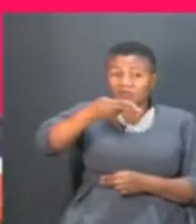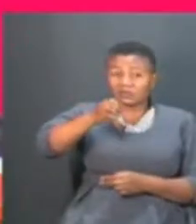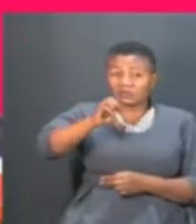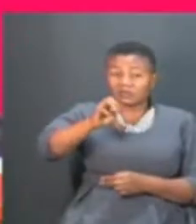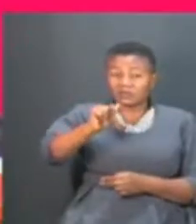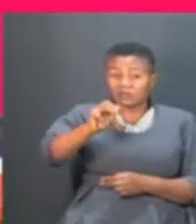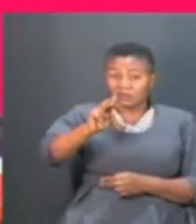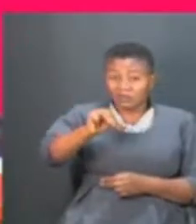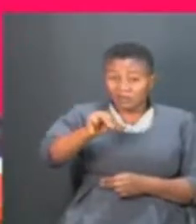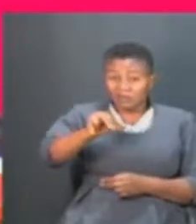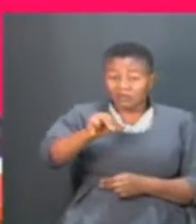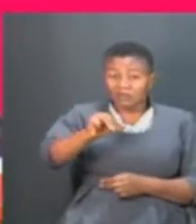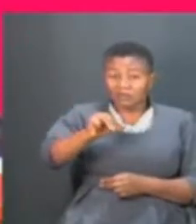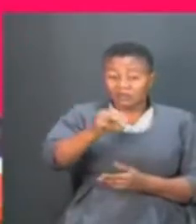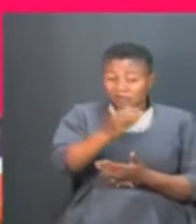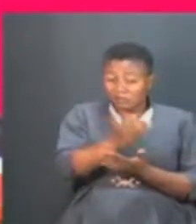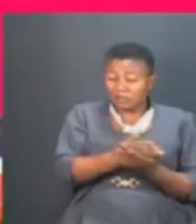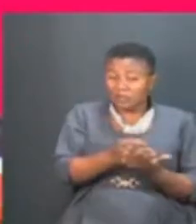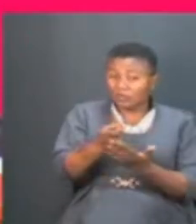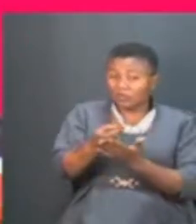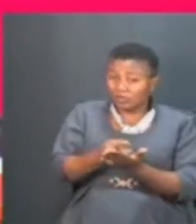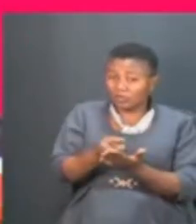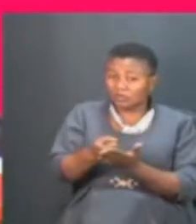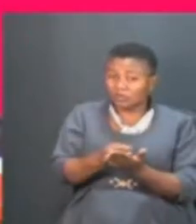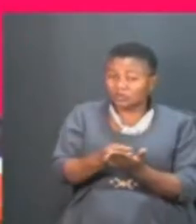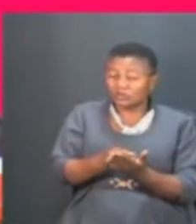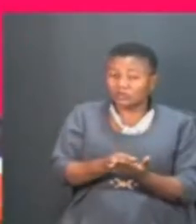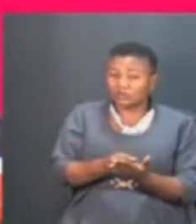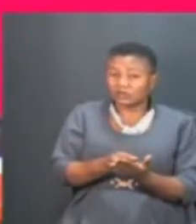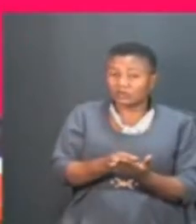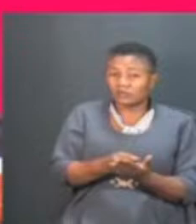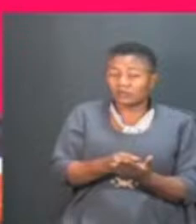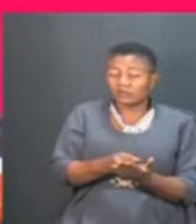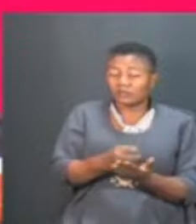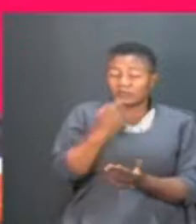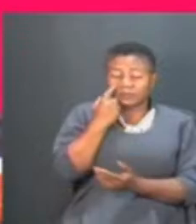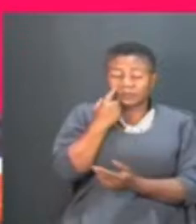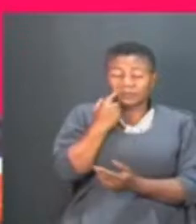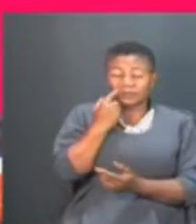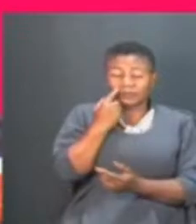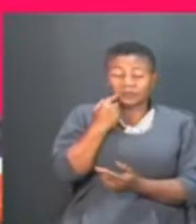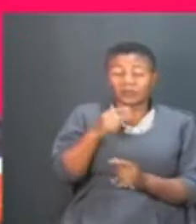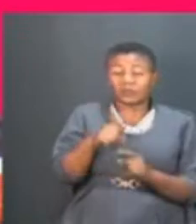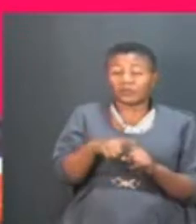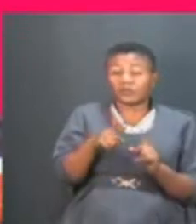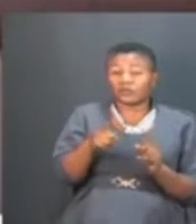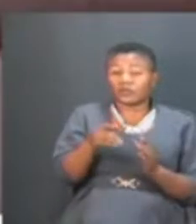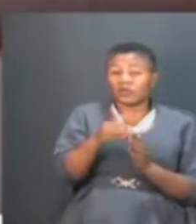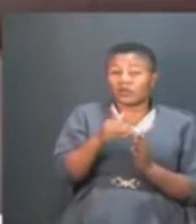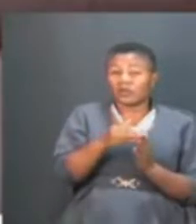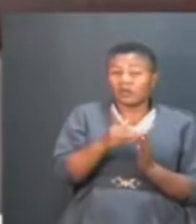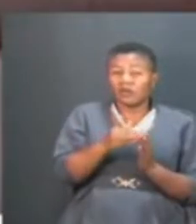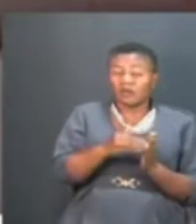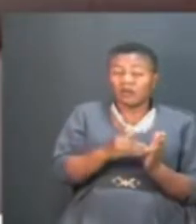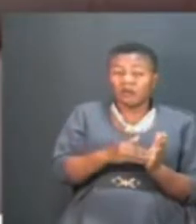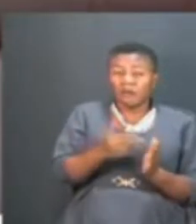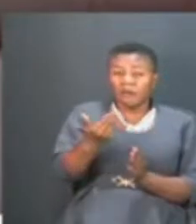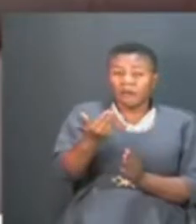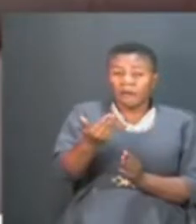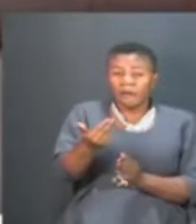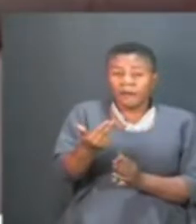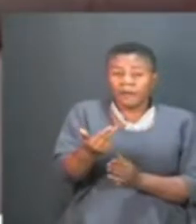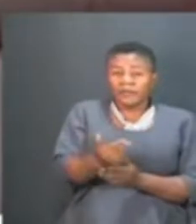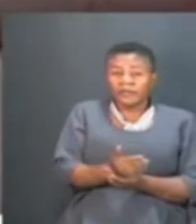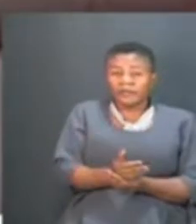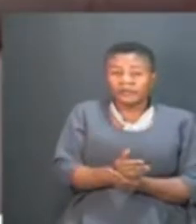out. I will yield to him. But the item 13, I don't know if, I know there was